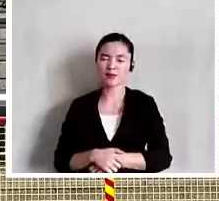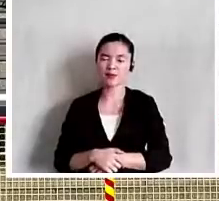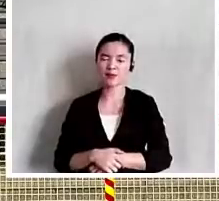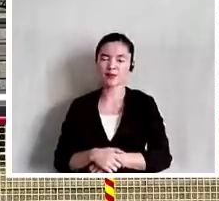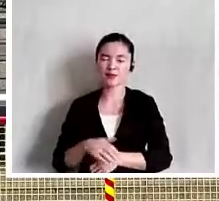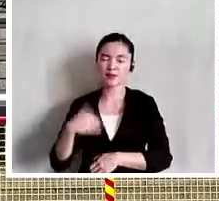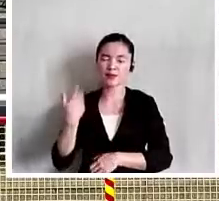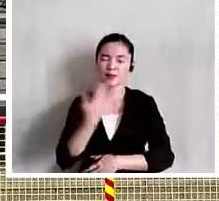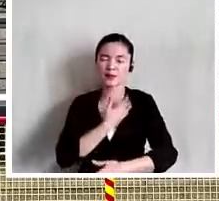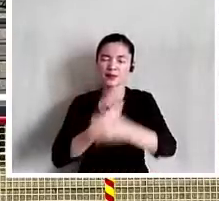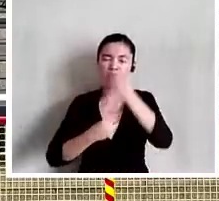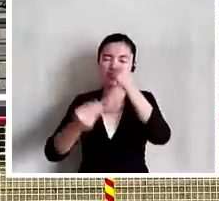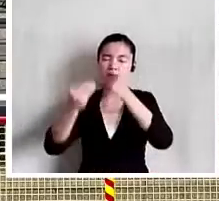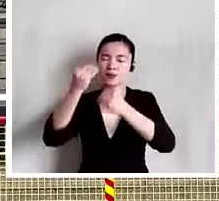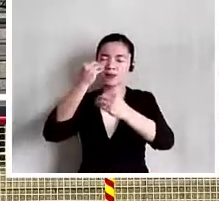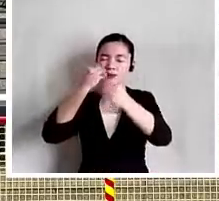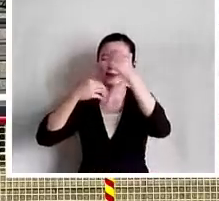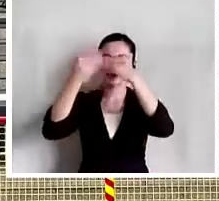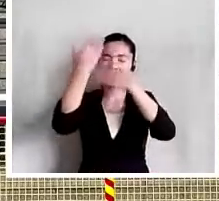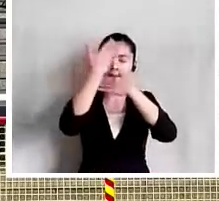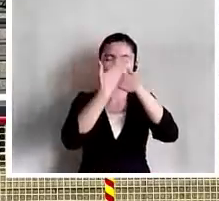hear this